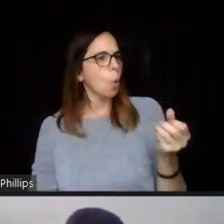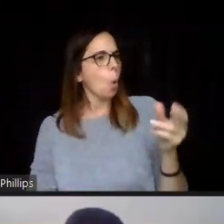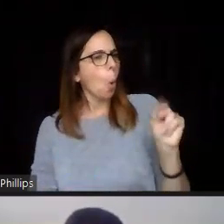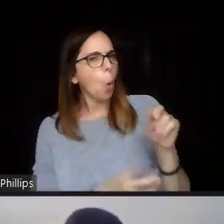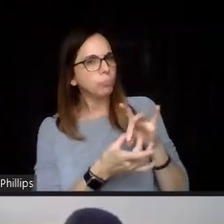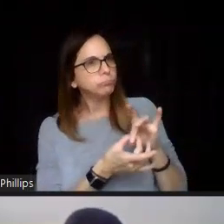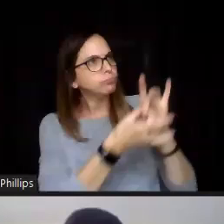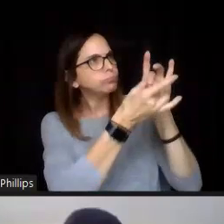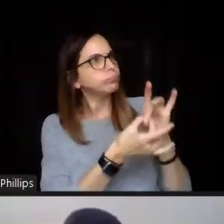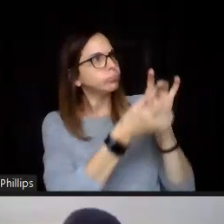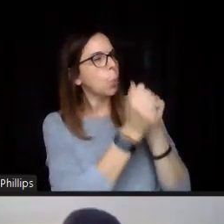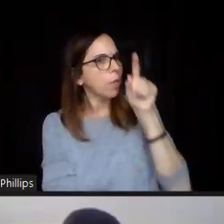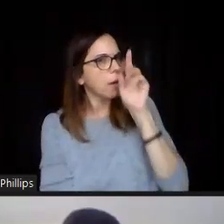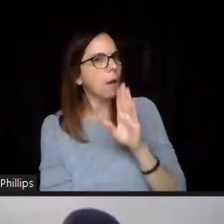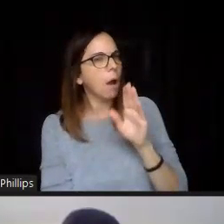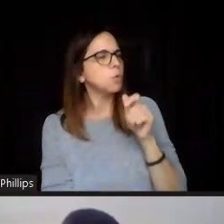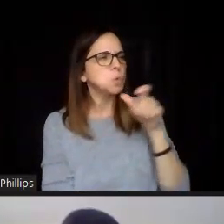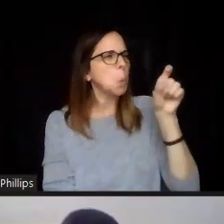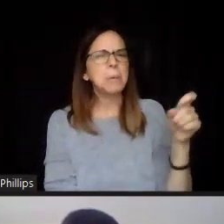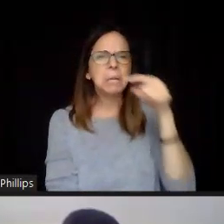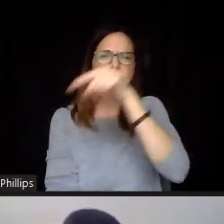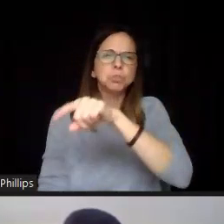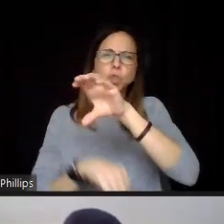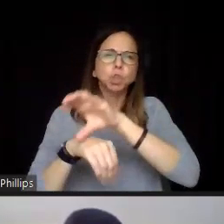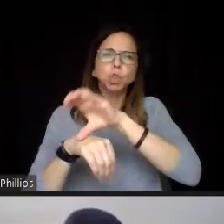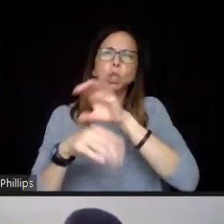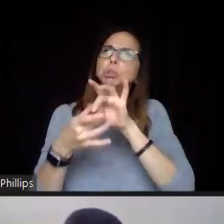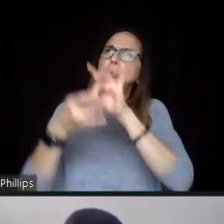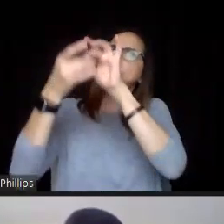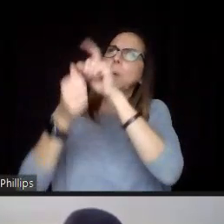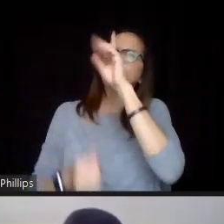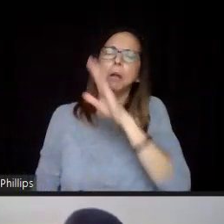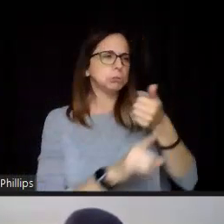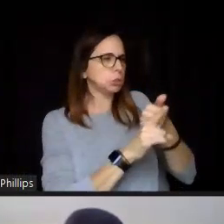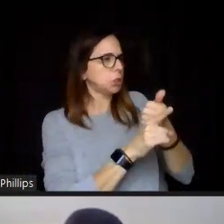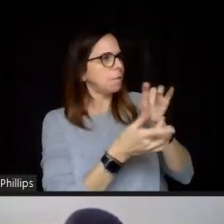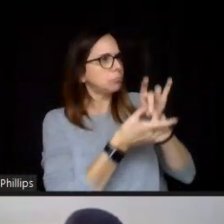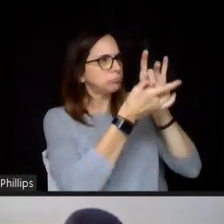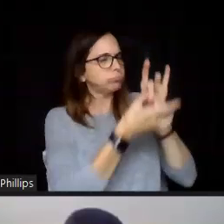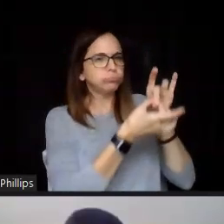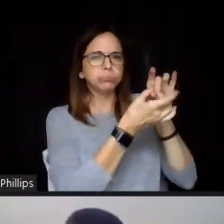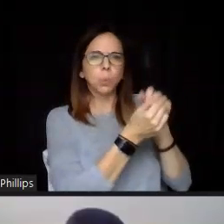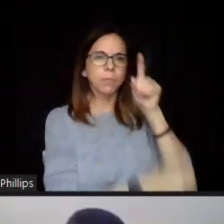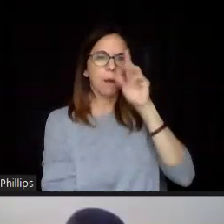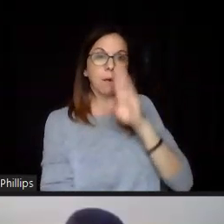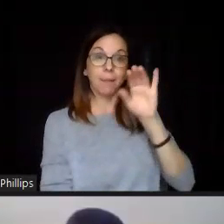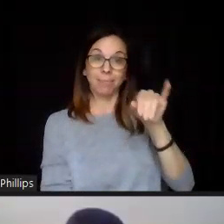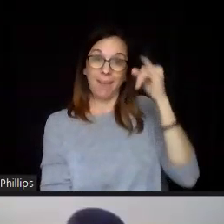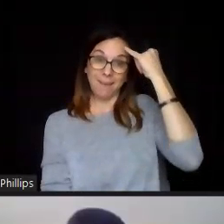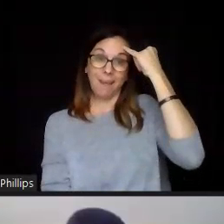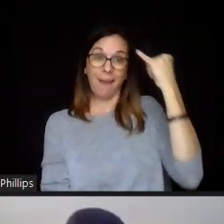personal relationship with God. They don't need the church to be able to do that. And that kind of